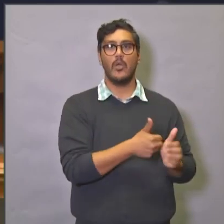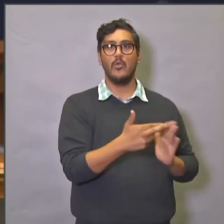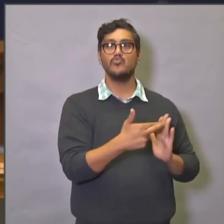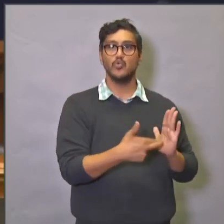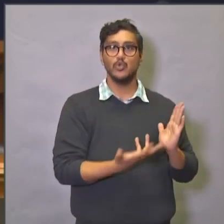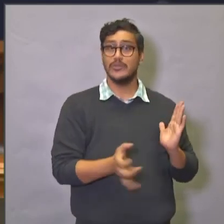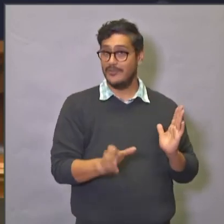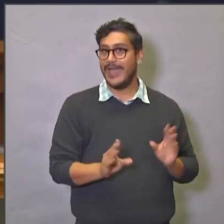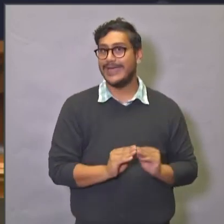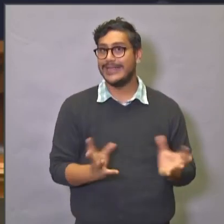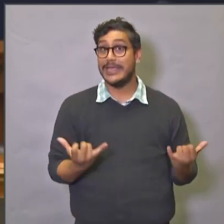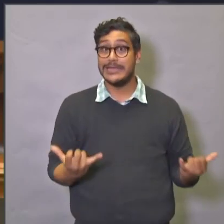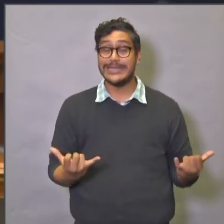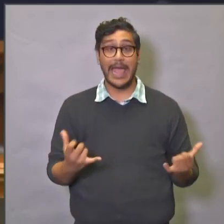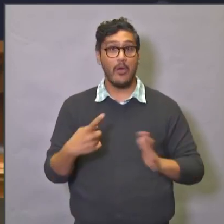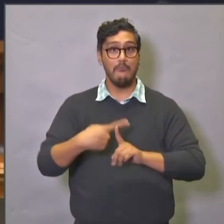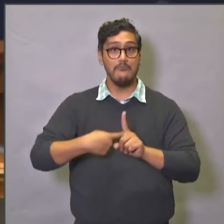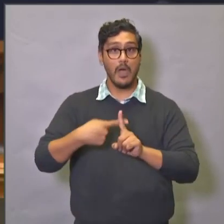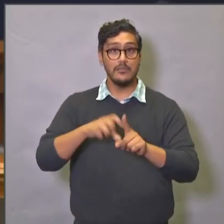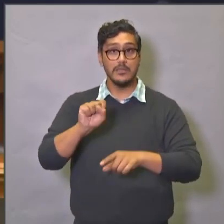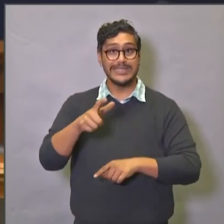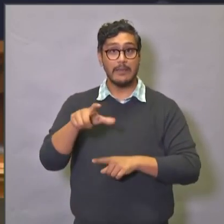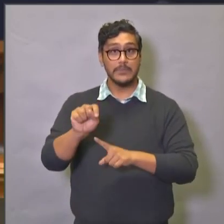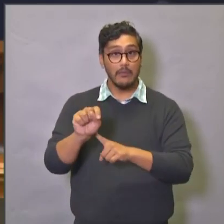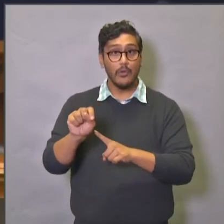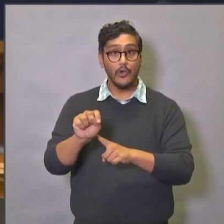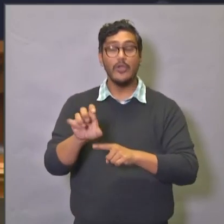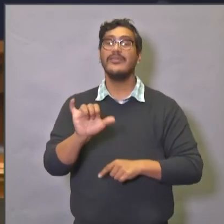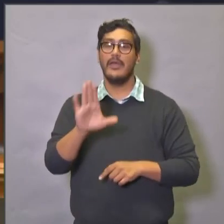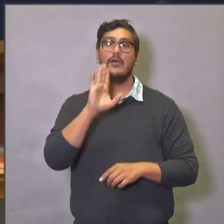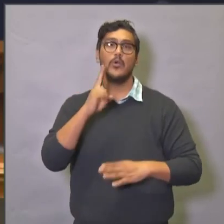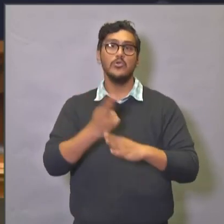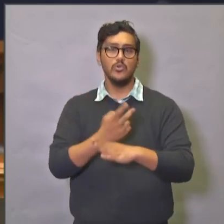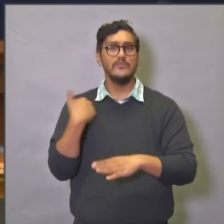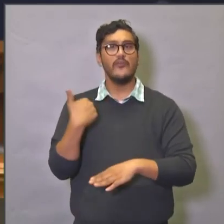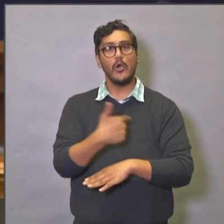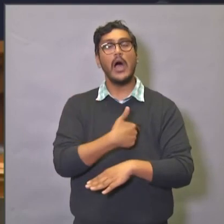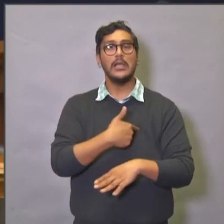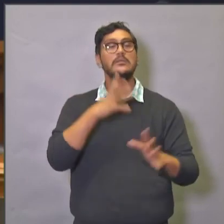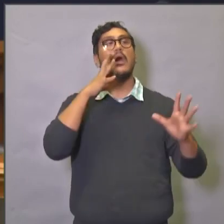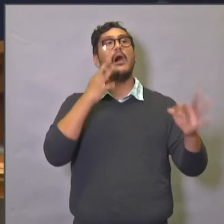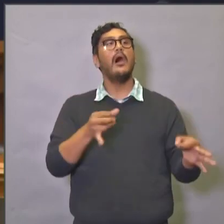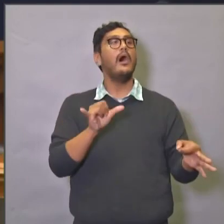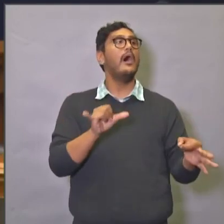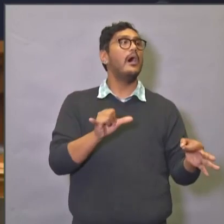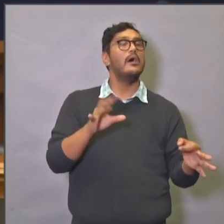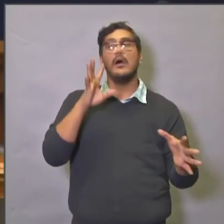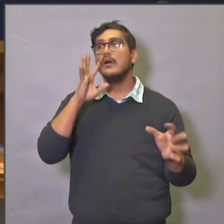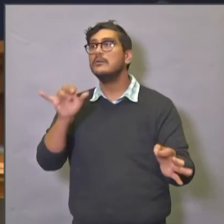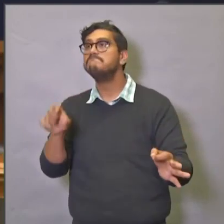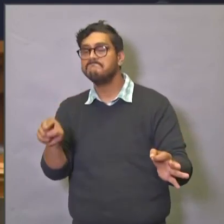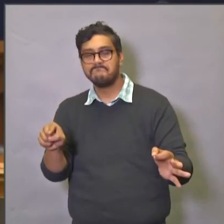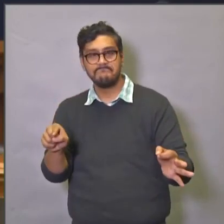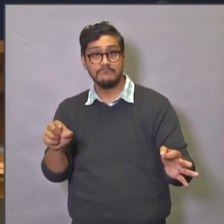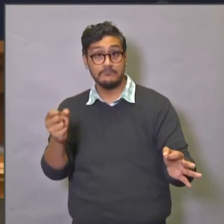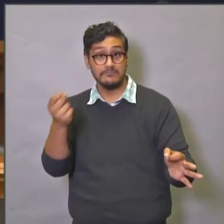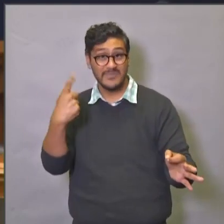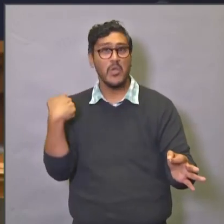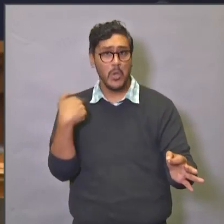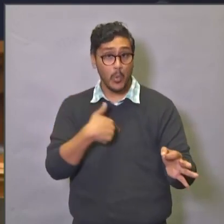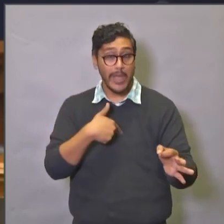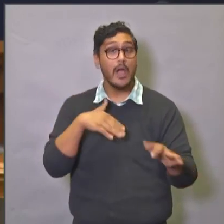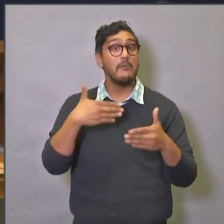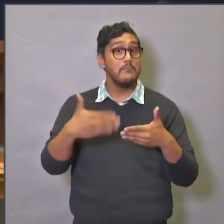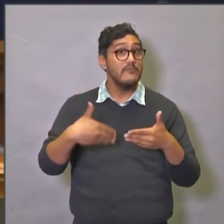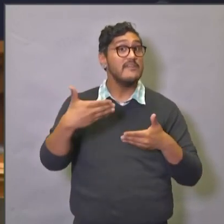that we're in September, and I think that will be used to guide our decisions as we move forward. But we are moving forward, and I